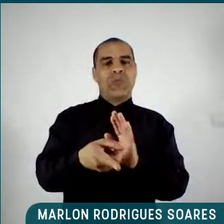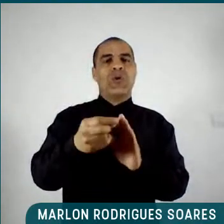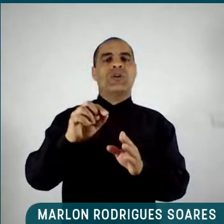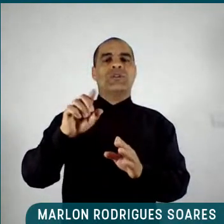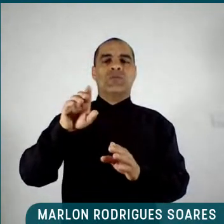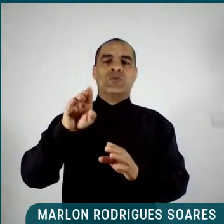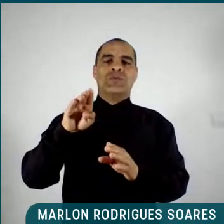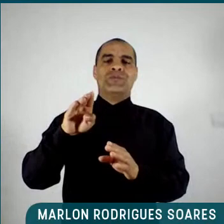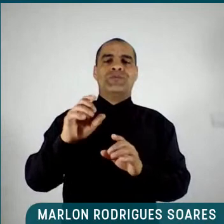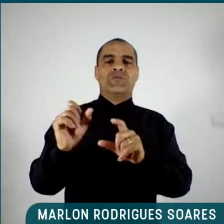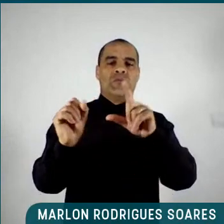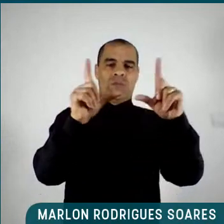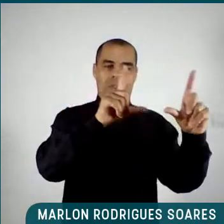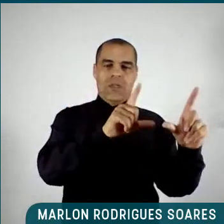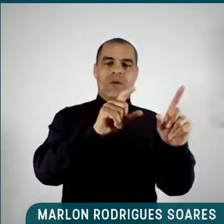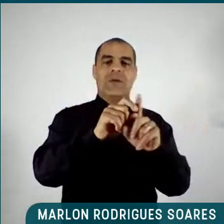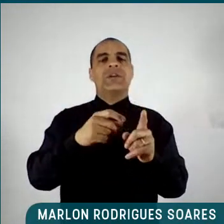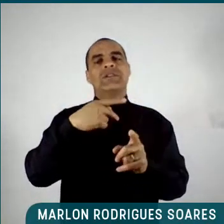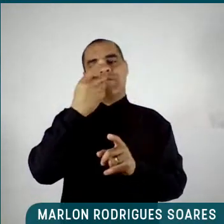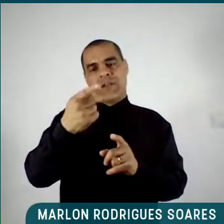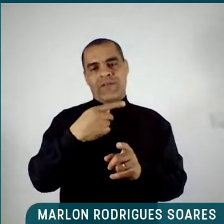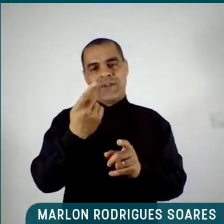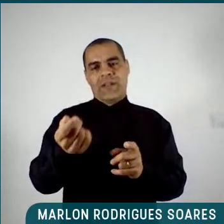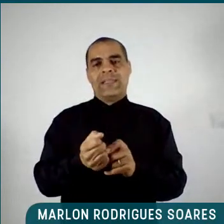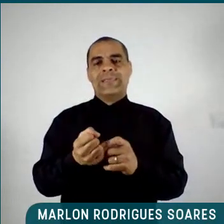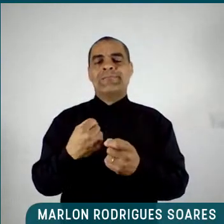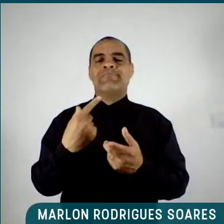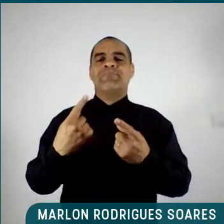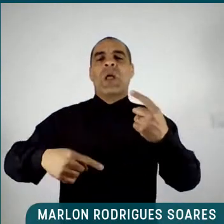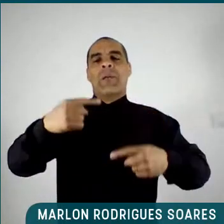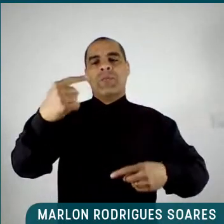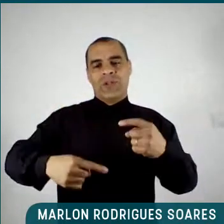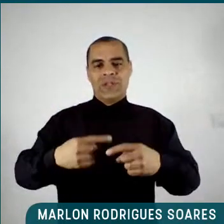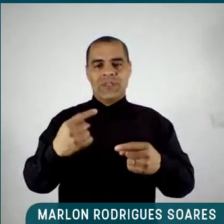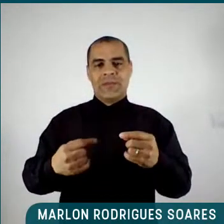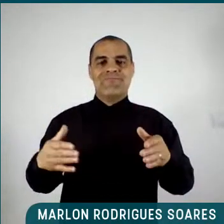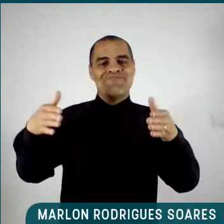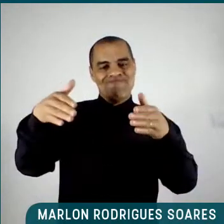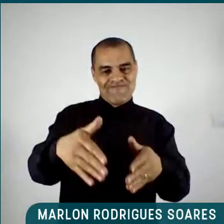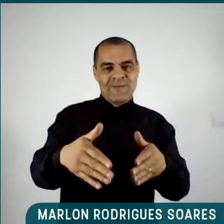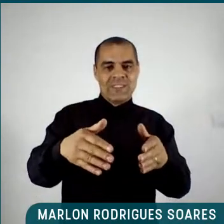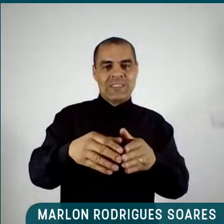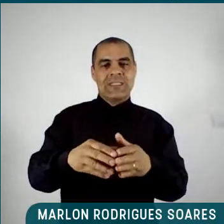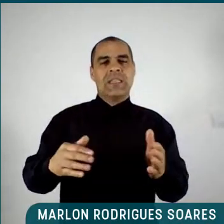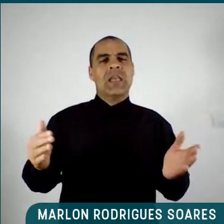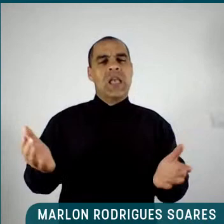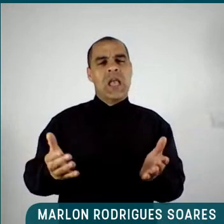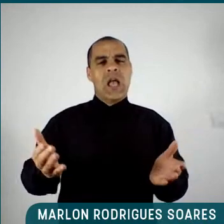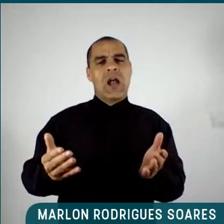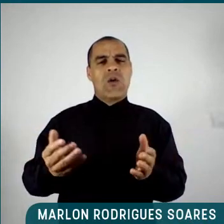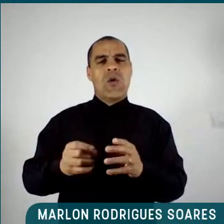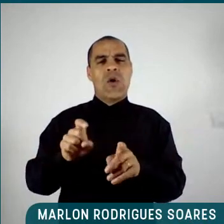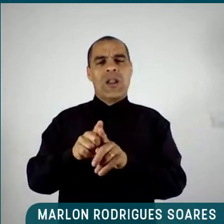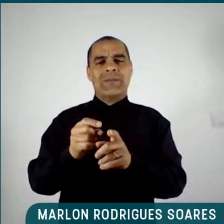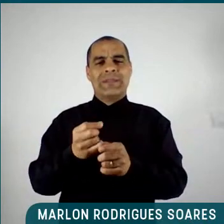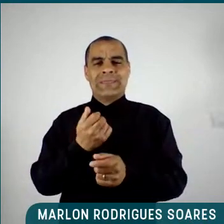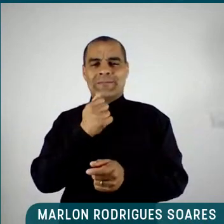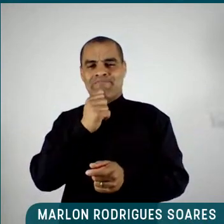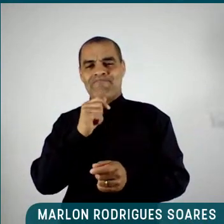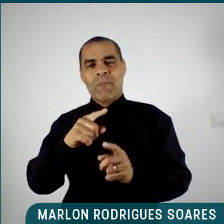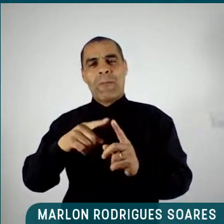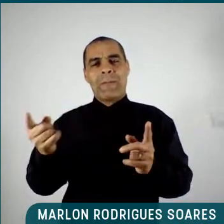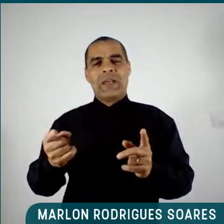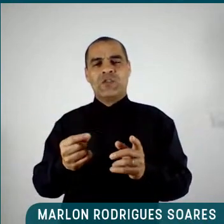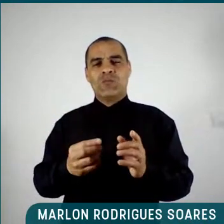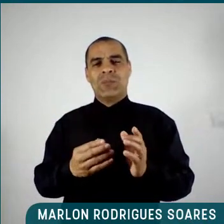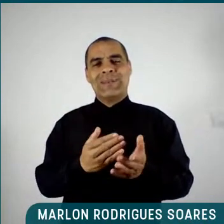about representativity. In the next round of questions, we may talk about public policies. I think that at this moment, we just